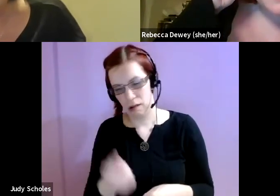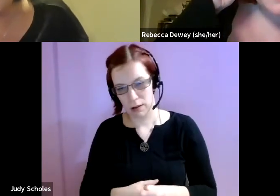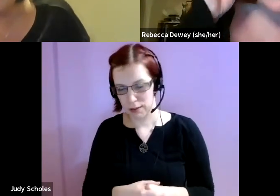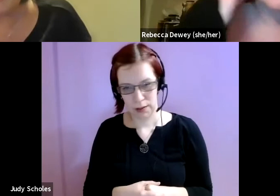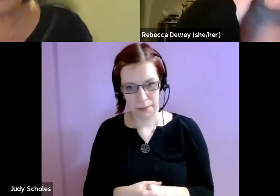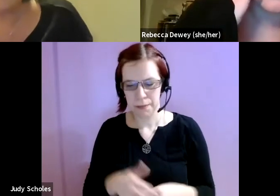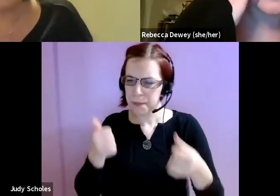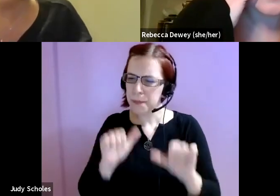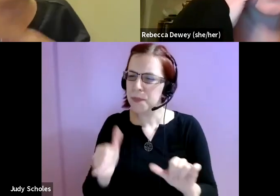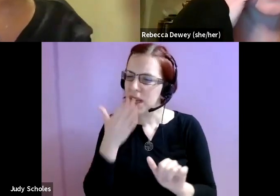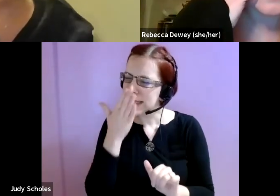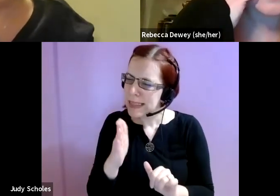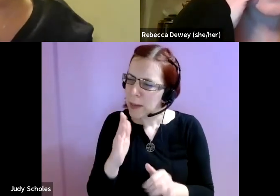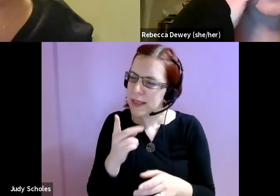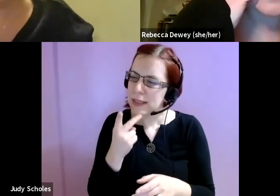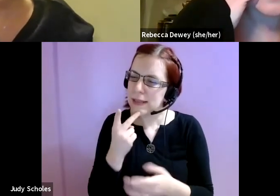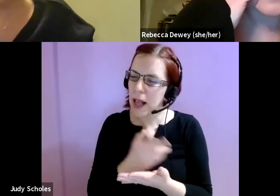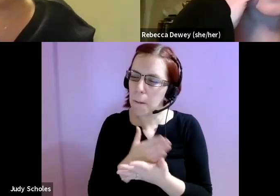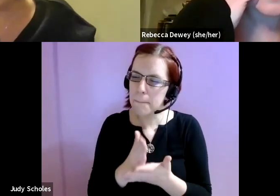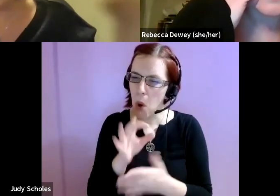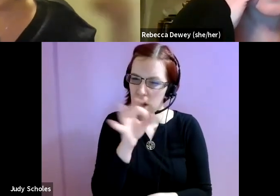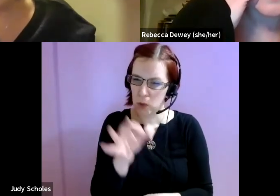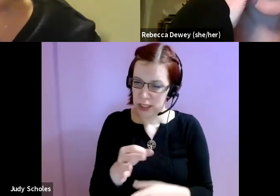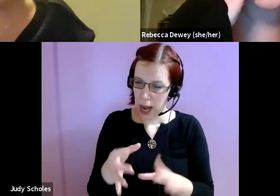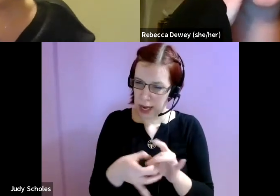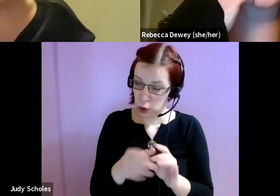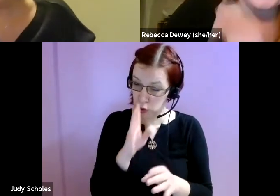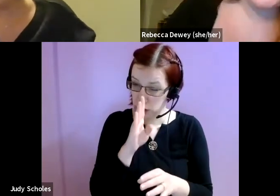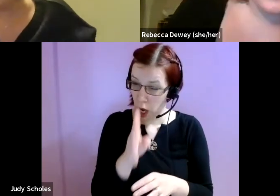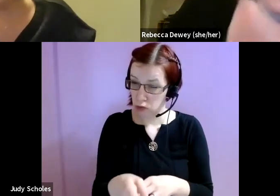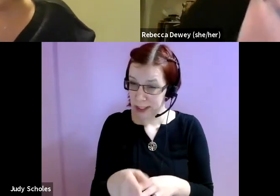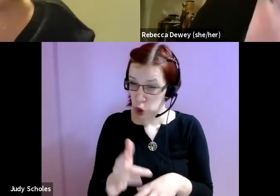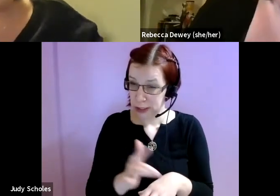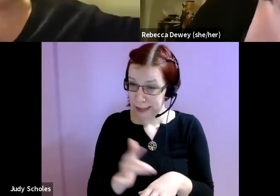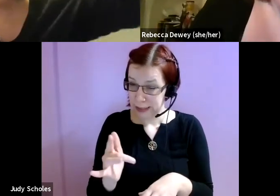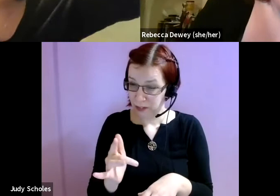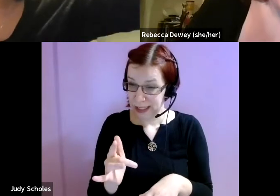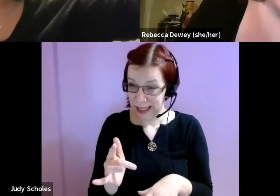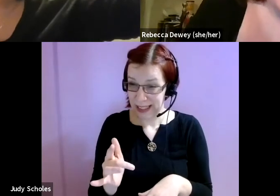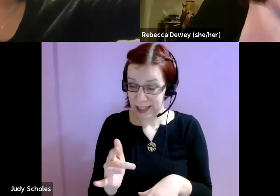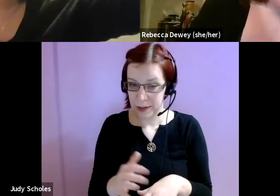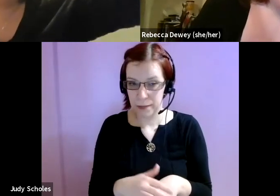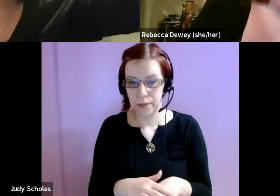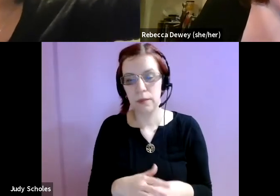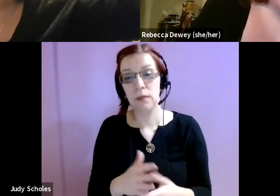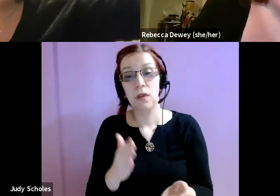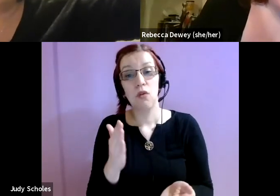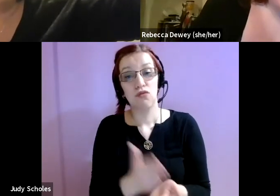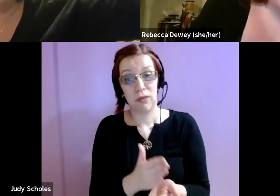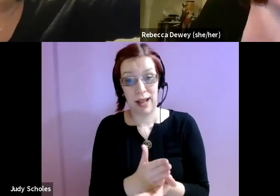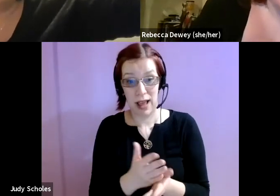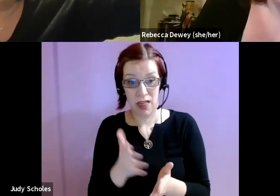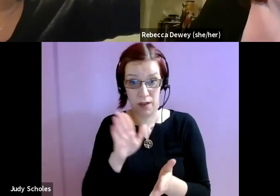sounded like the second part of that question was about directional sensitivity again. Okay, but yeah. That really we get from the